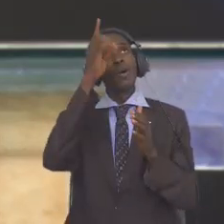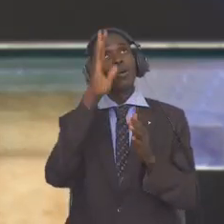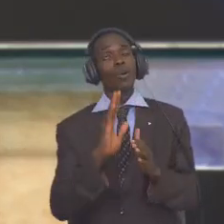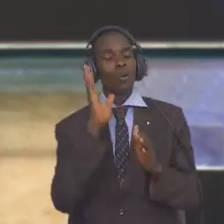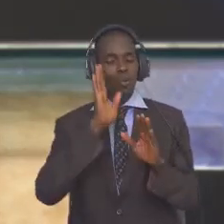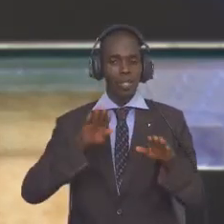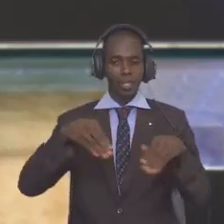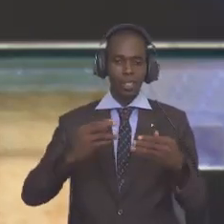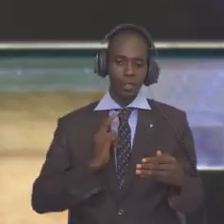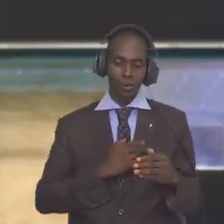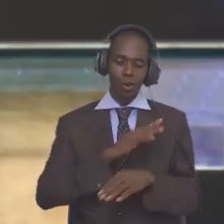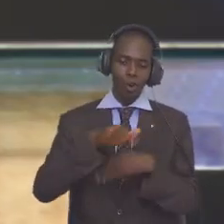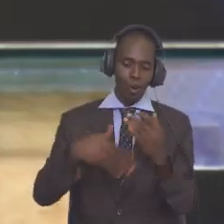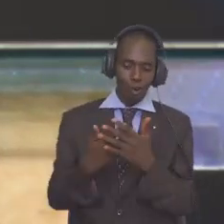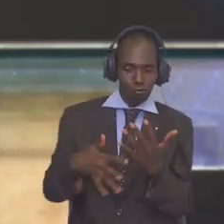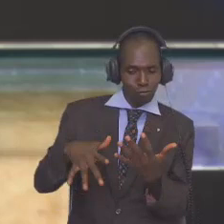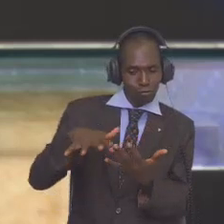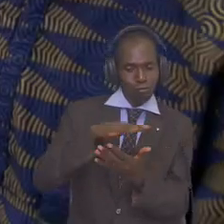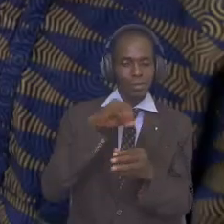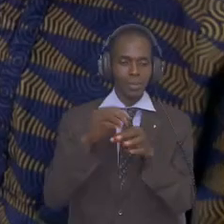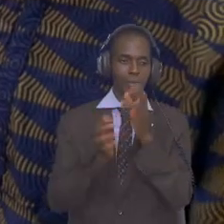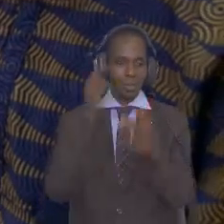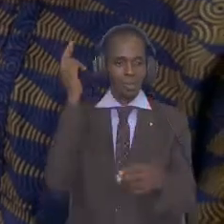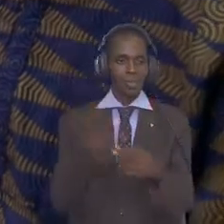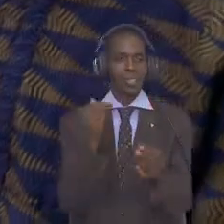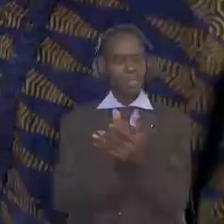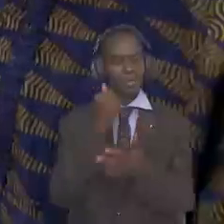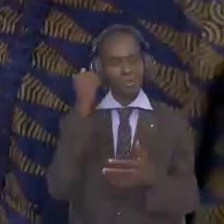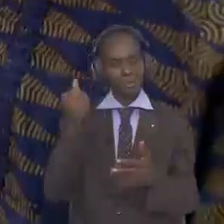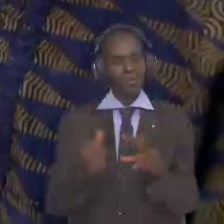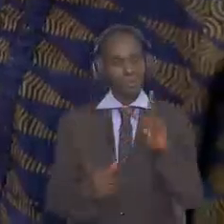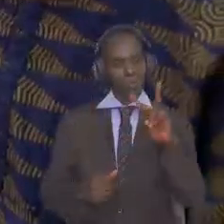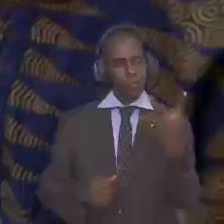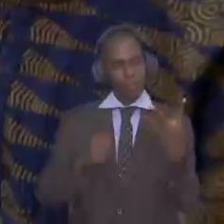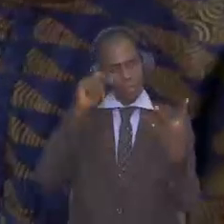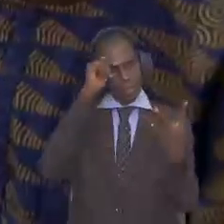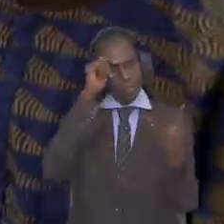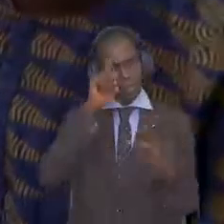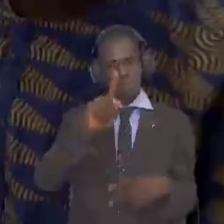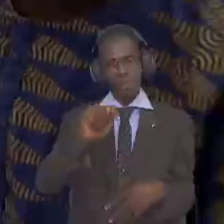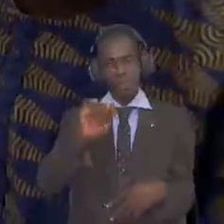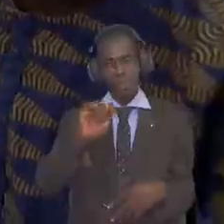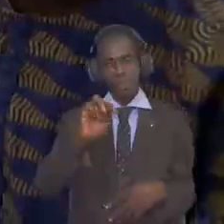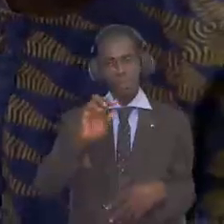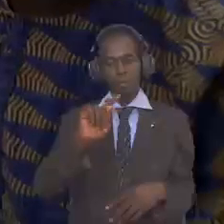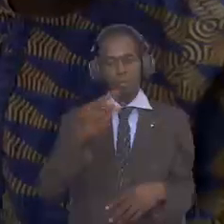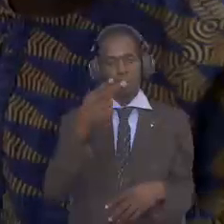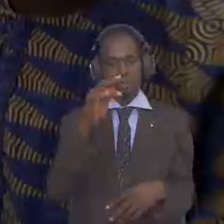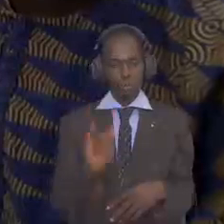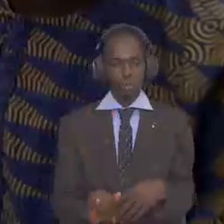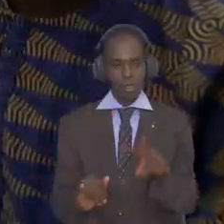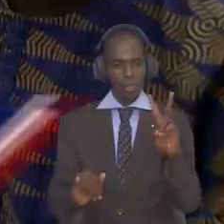all this in our lives in Jesus' name. 2 Timothy chapter 2, I'm reading from verse